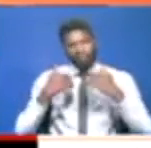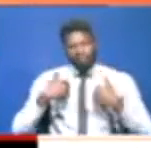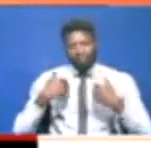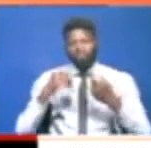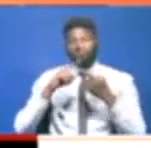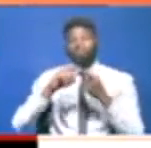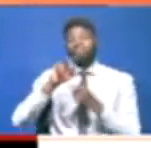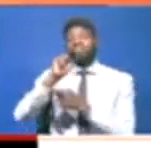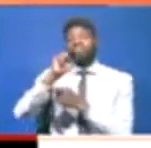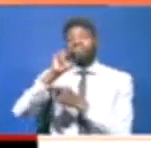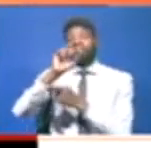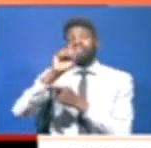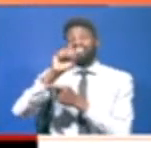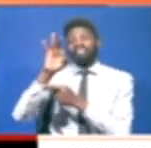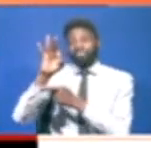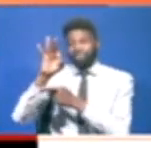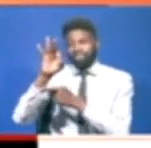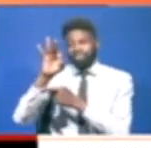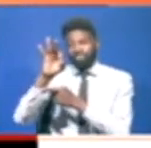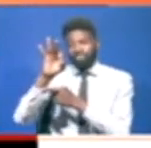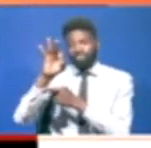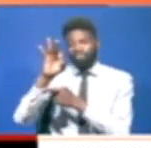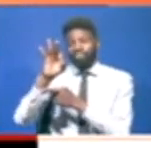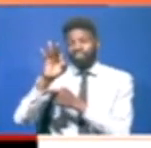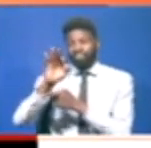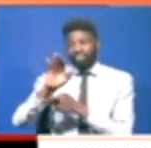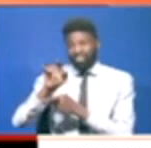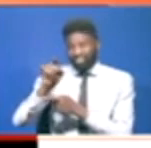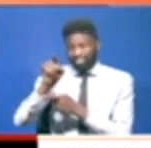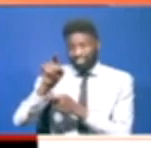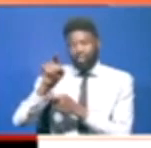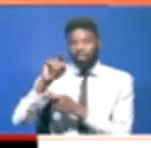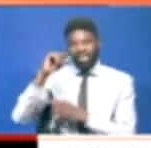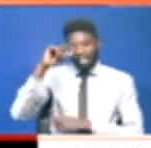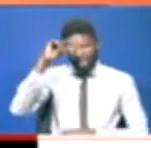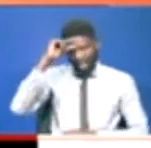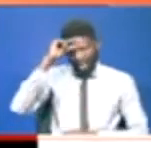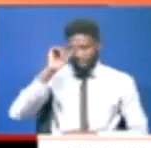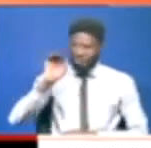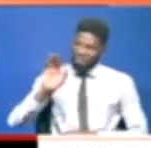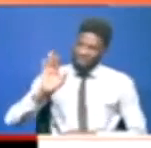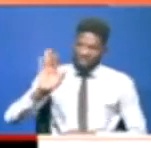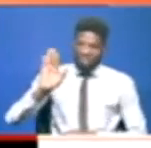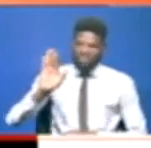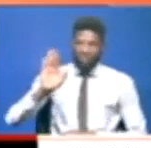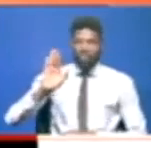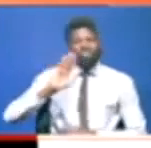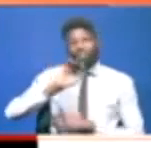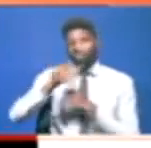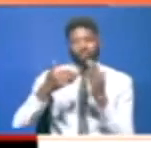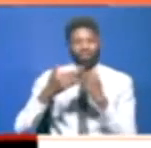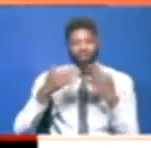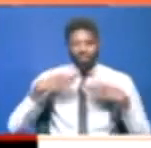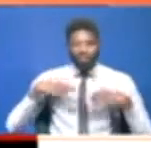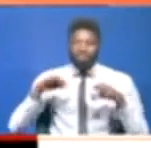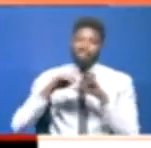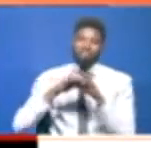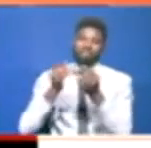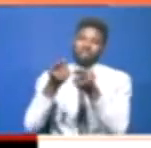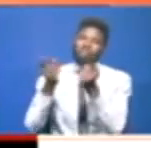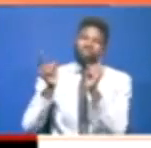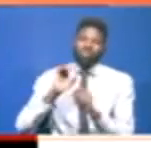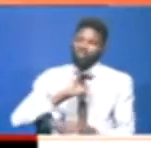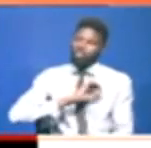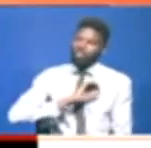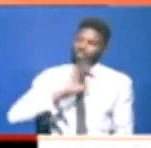NSSF, which is now, basically that's a government, it's owned by everybody. It's owned by members. Yeah, by members. Mm-hmm. Then